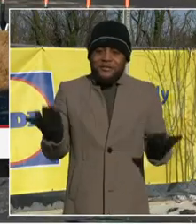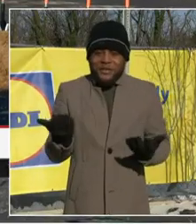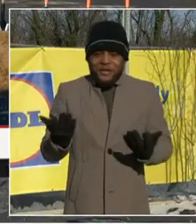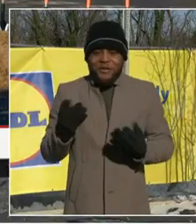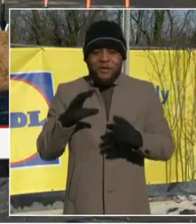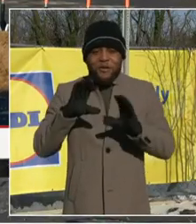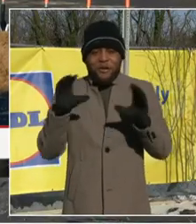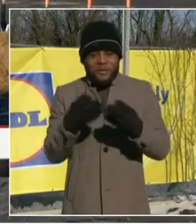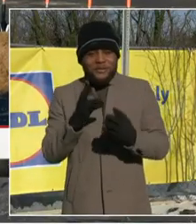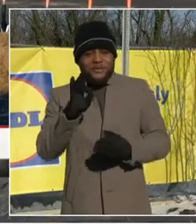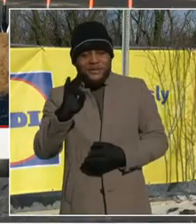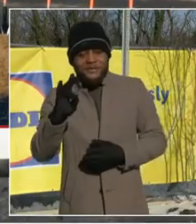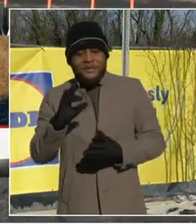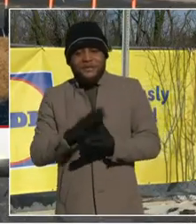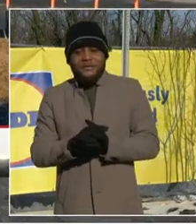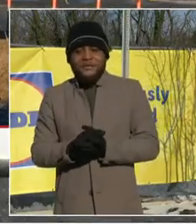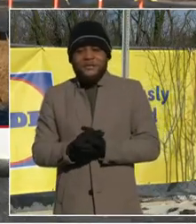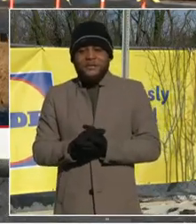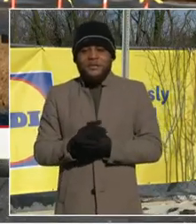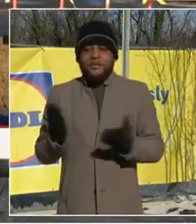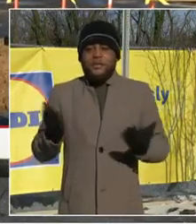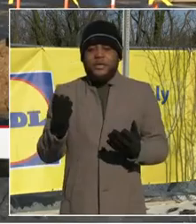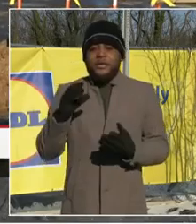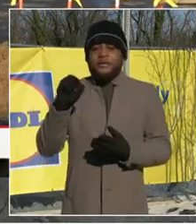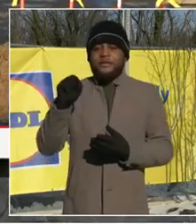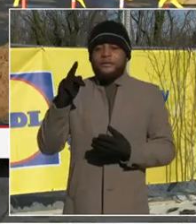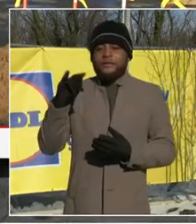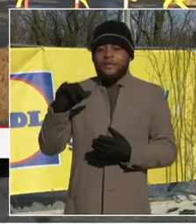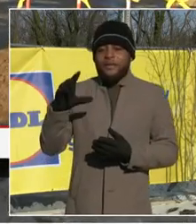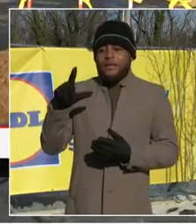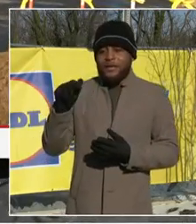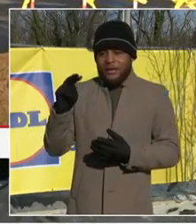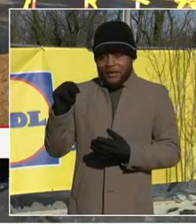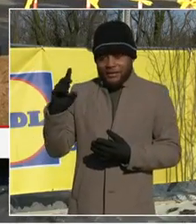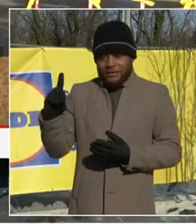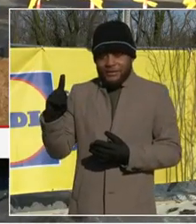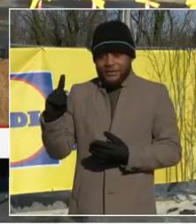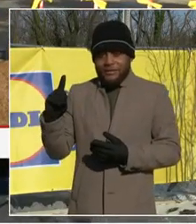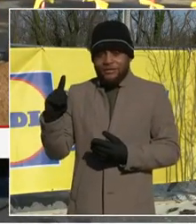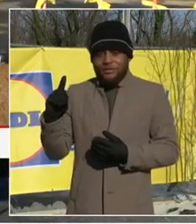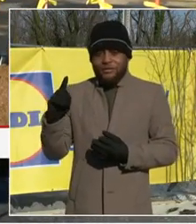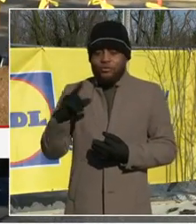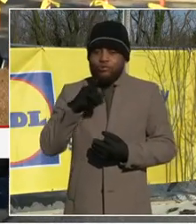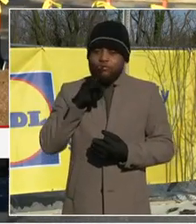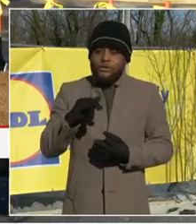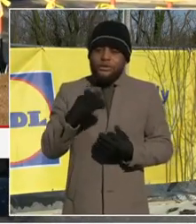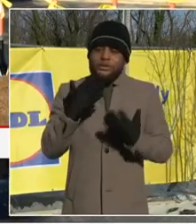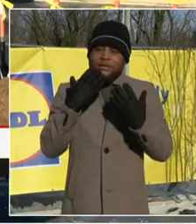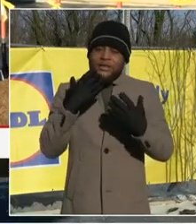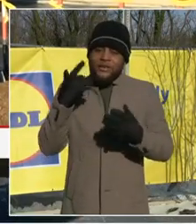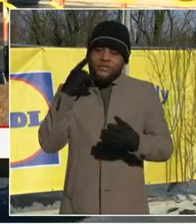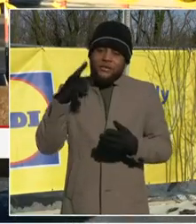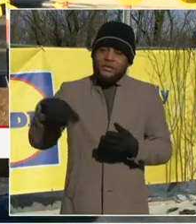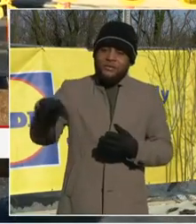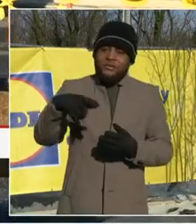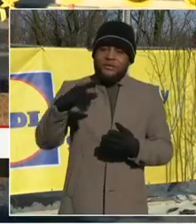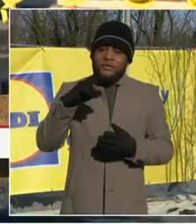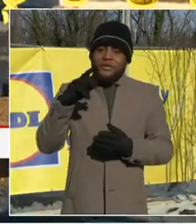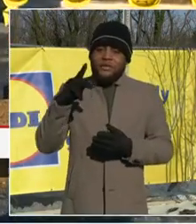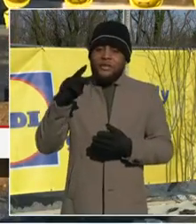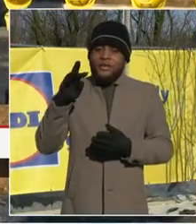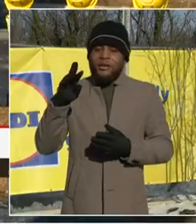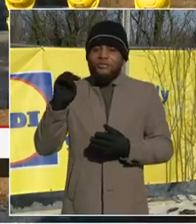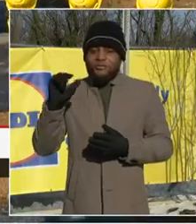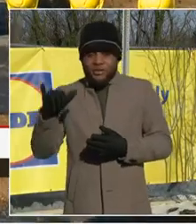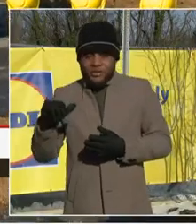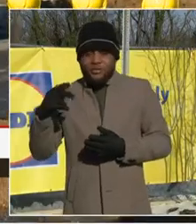at Skyland. I want to thank the incredible, awesome Carrie Thornhill for